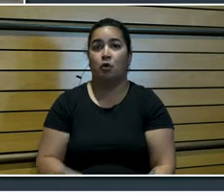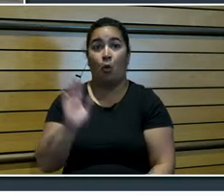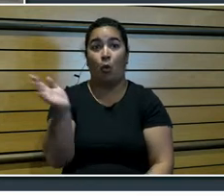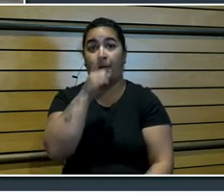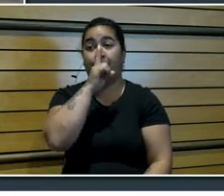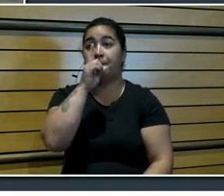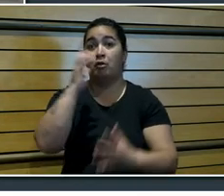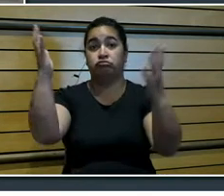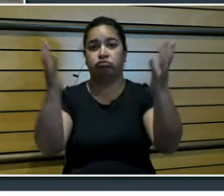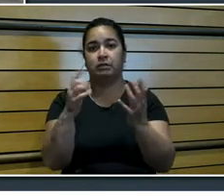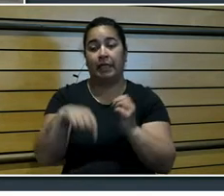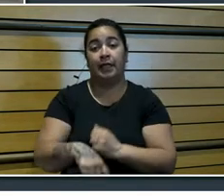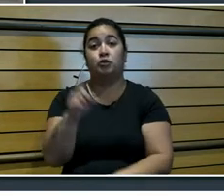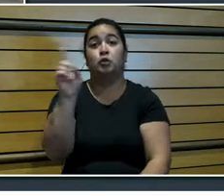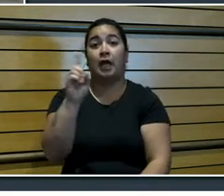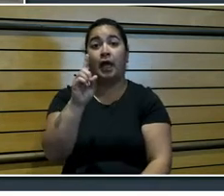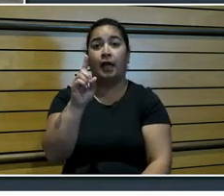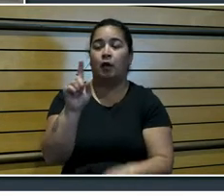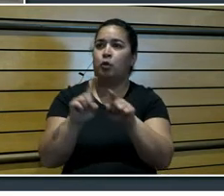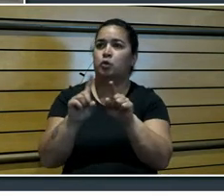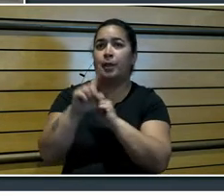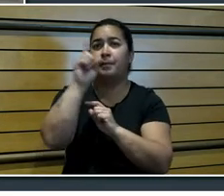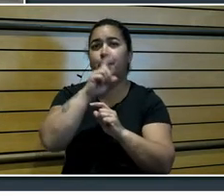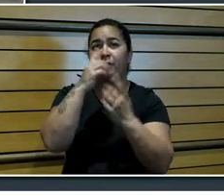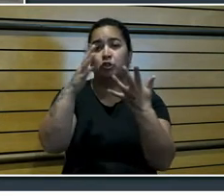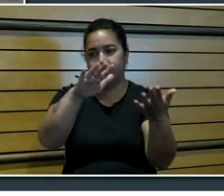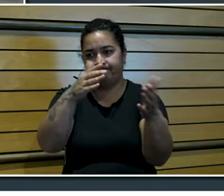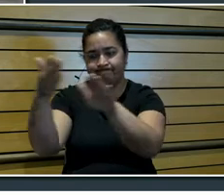departed. Let us mourn you.